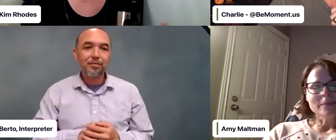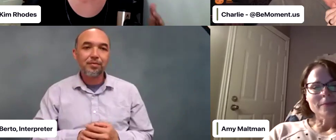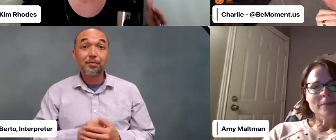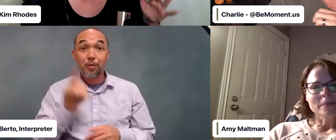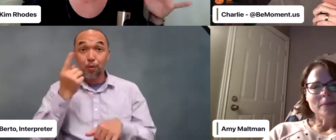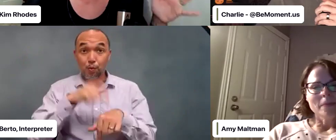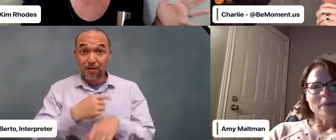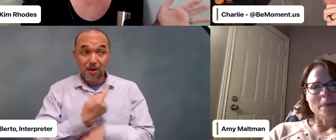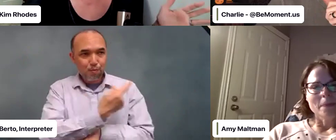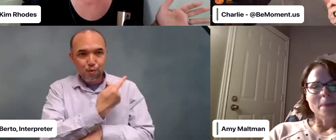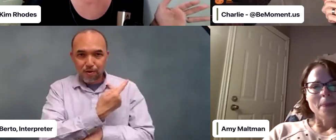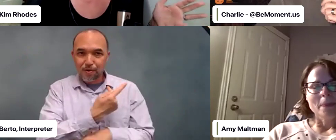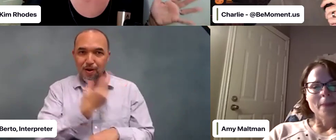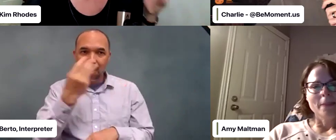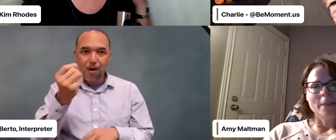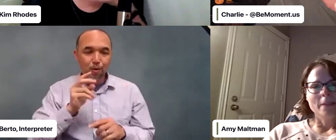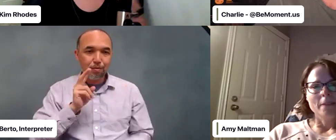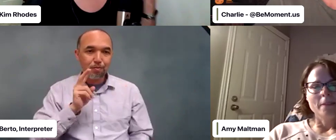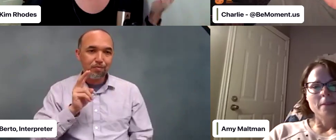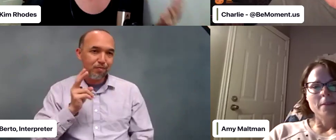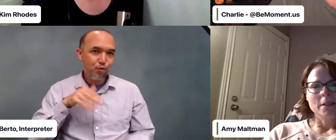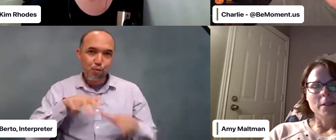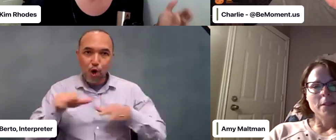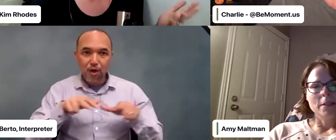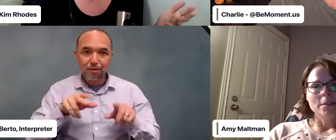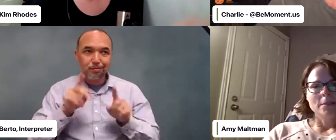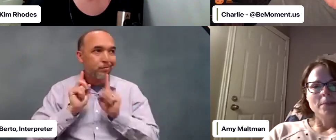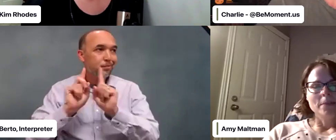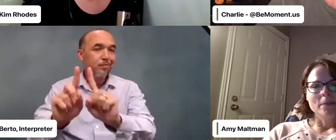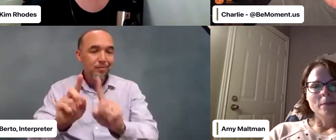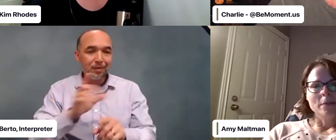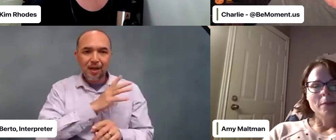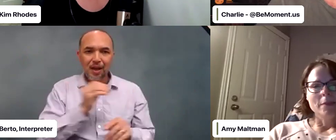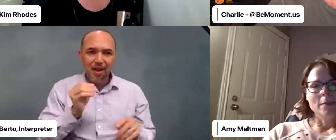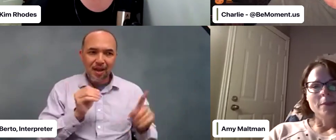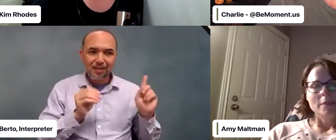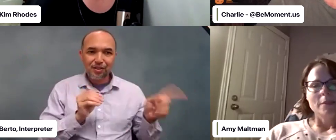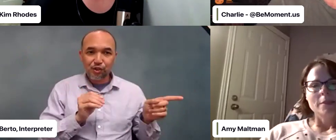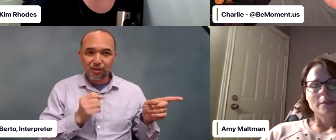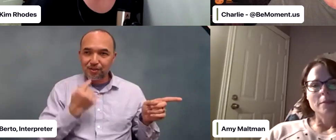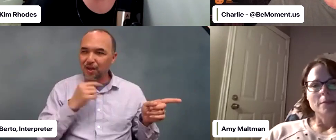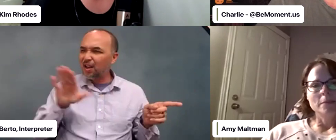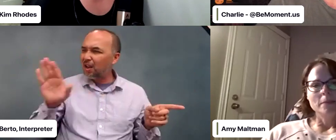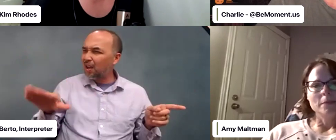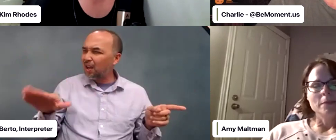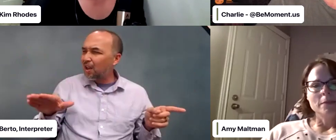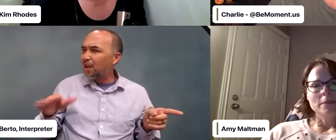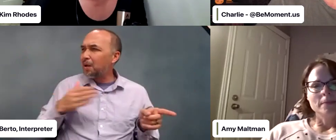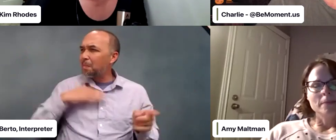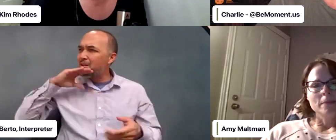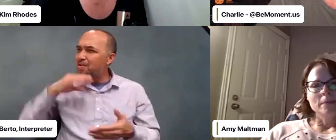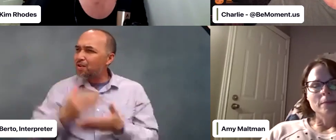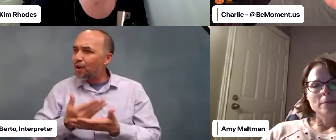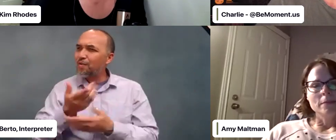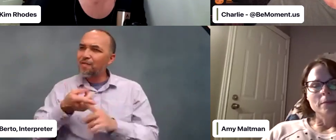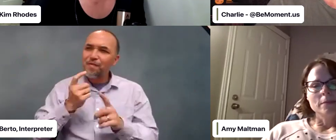and out of the blue, Beck says, oh my gosh, my daughter, part of social media, and she sent me this